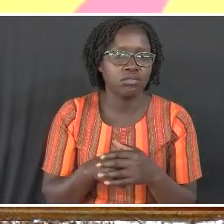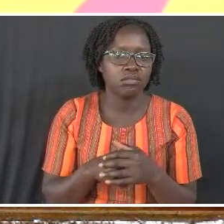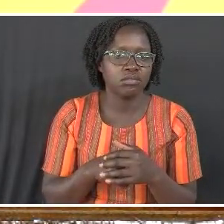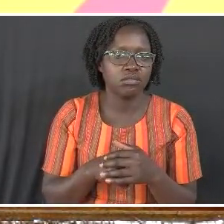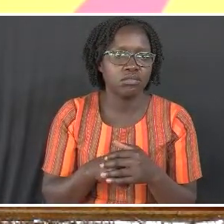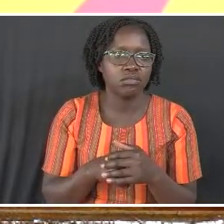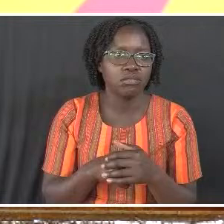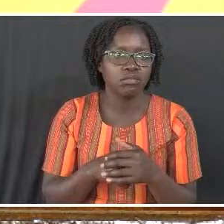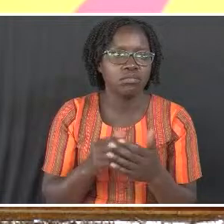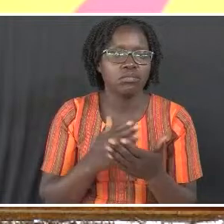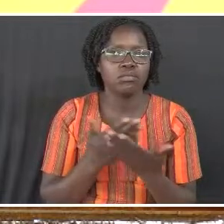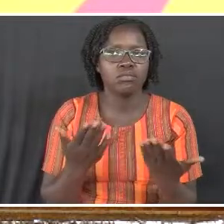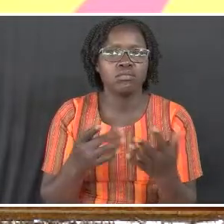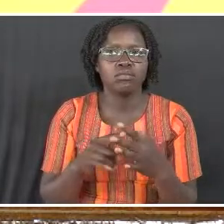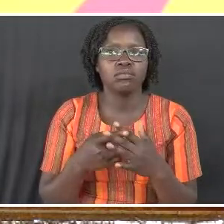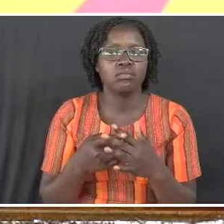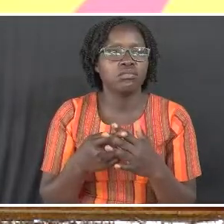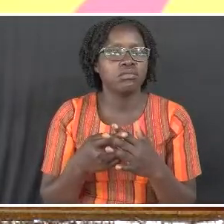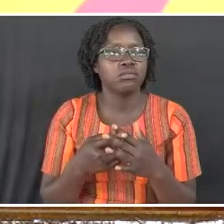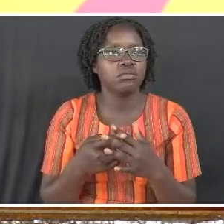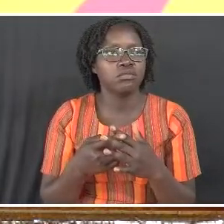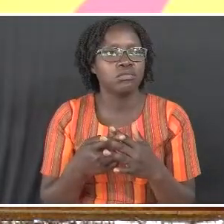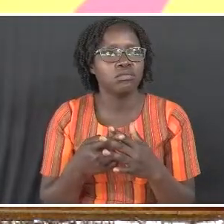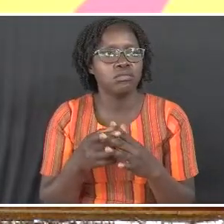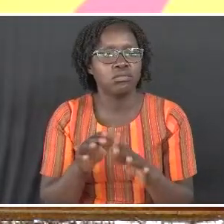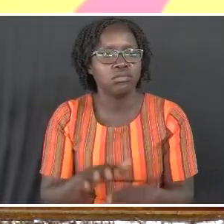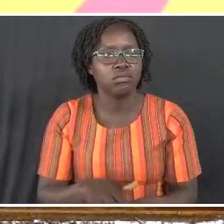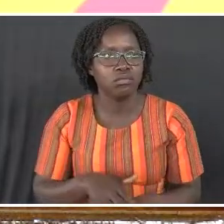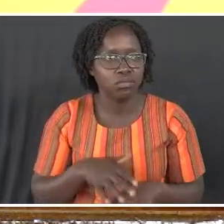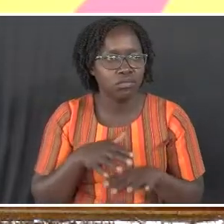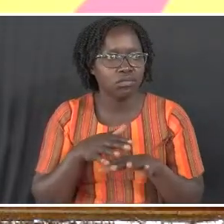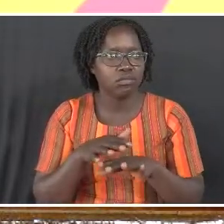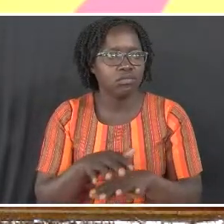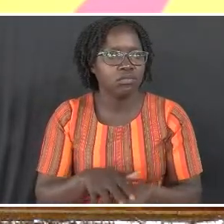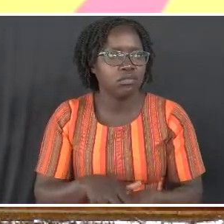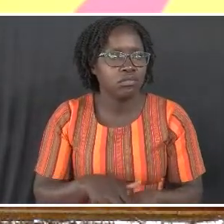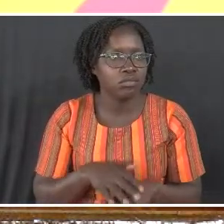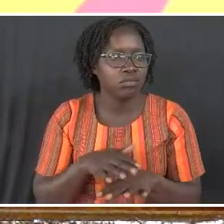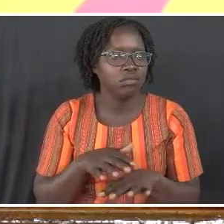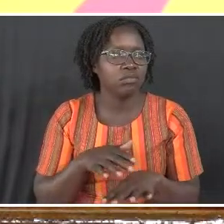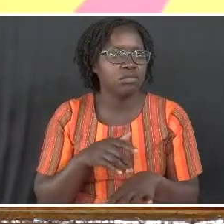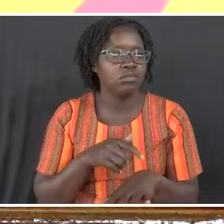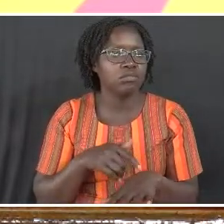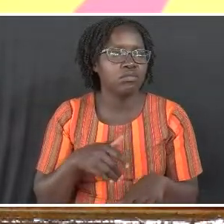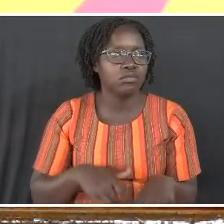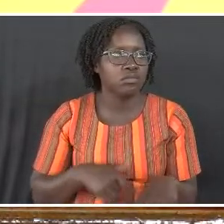issues. It's something that started slowly, but it's progressing very slowly. So by the time